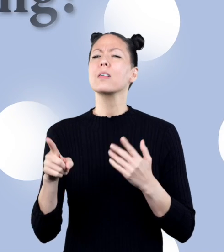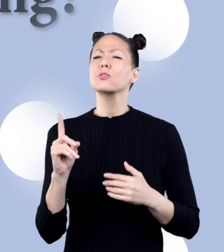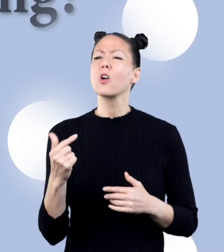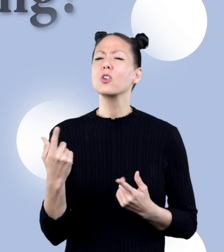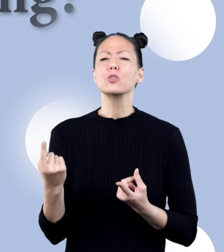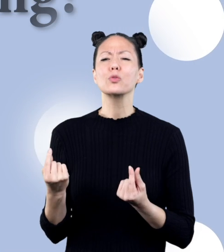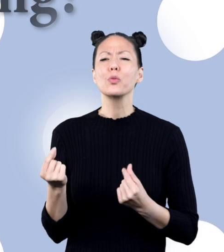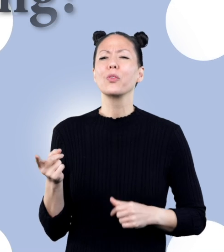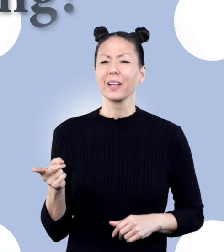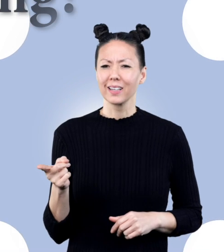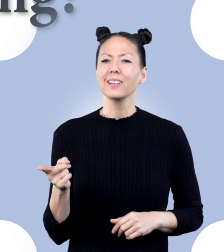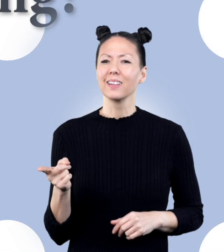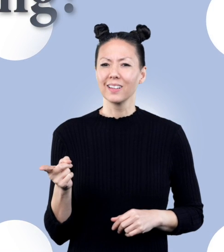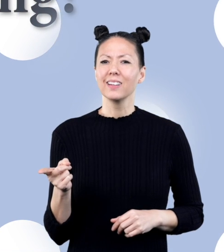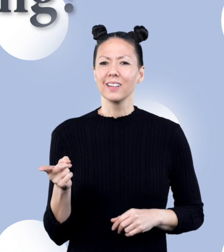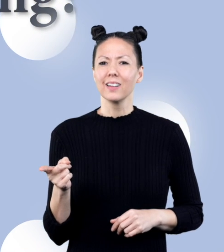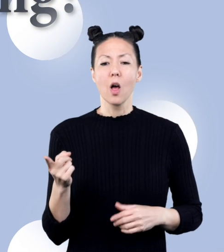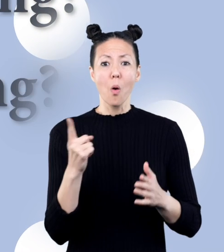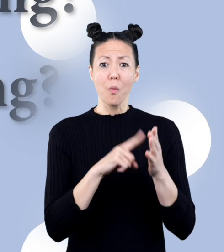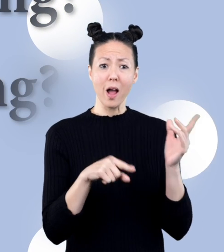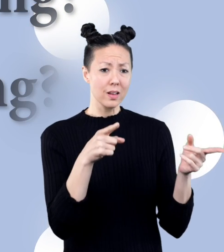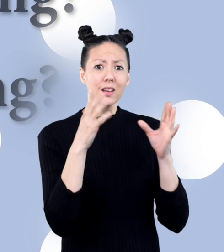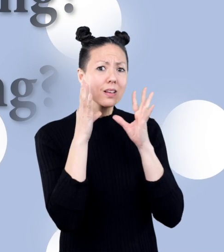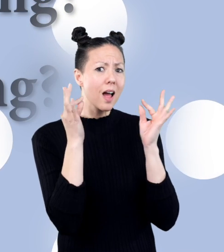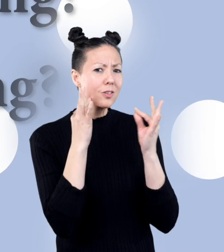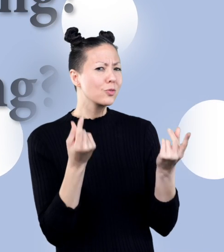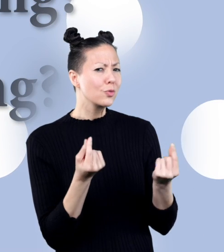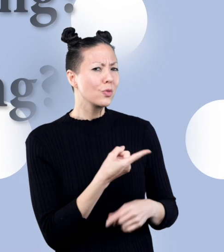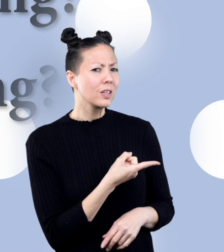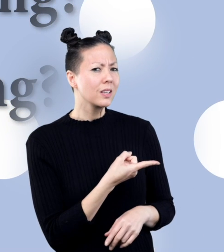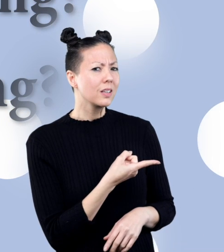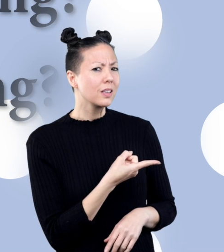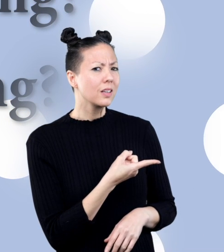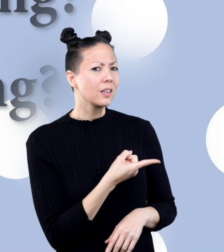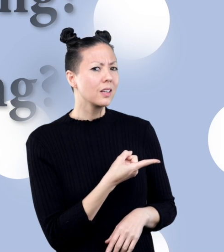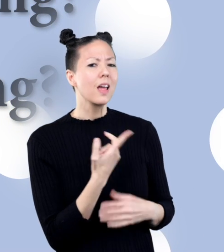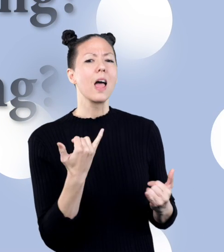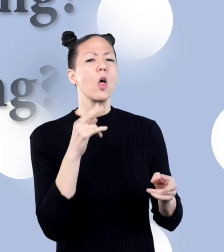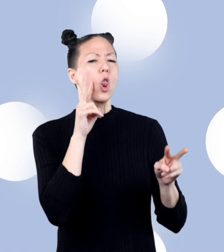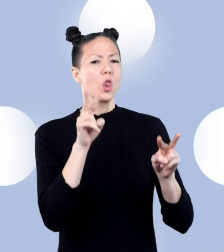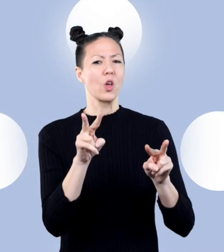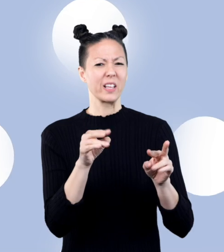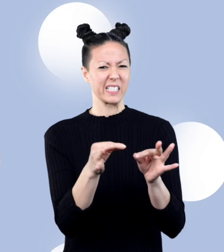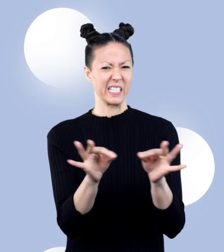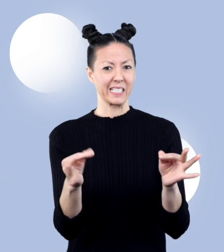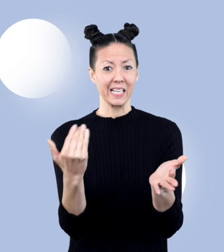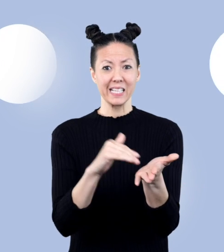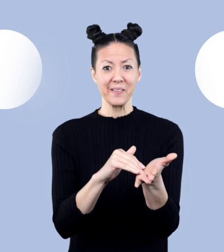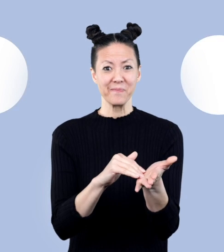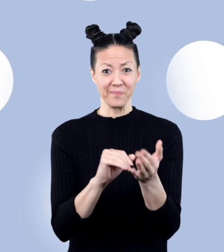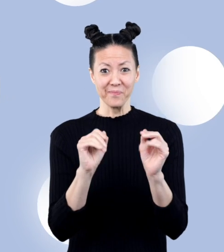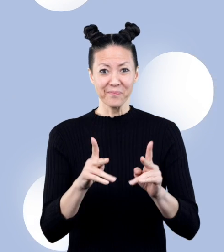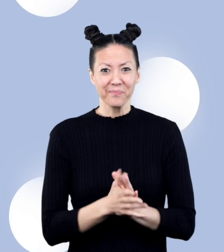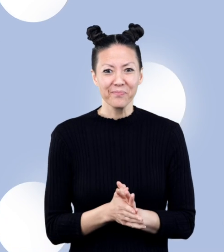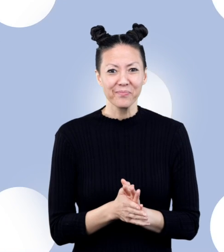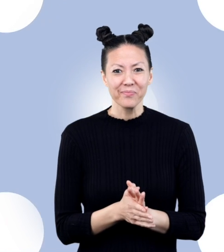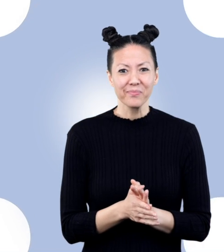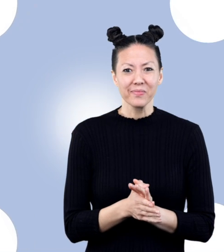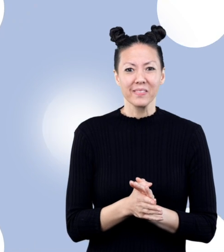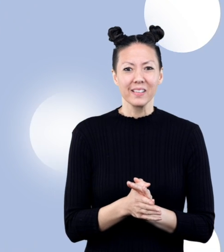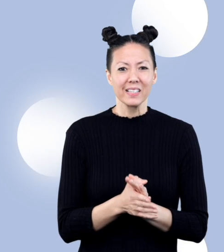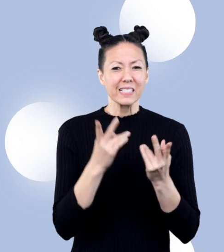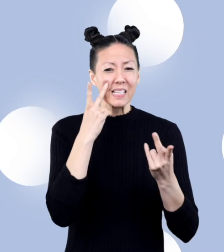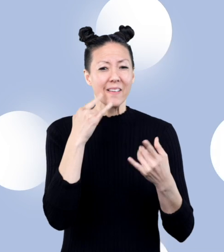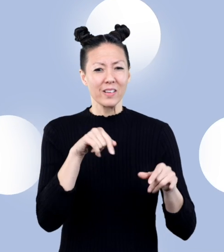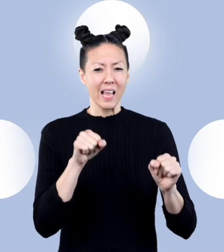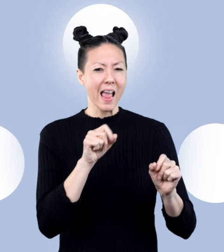What is the dog doing? What is the cat doing? Now let's take a look at our sentence again and see